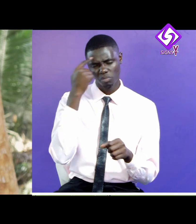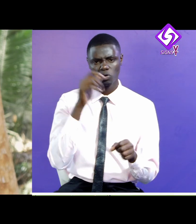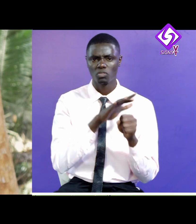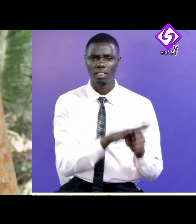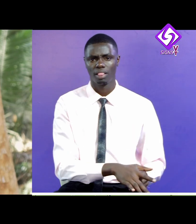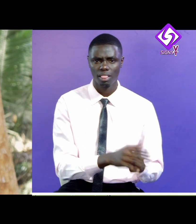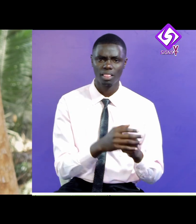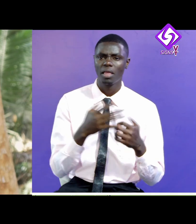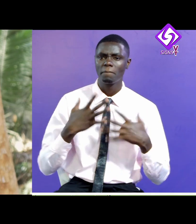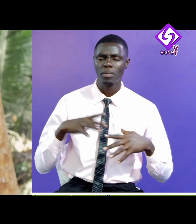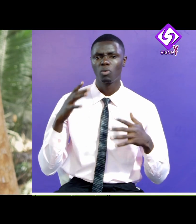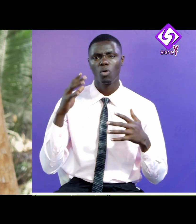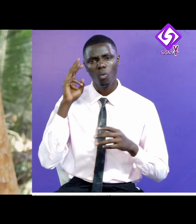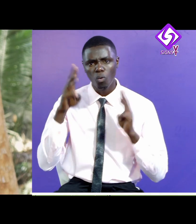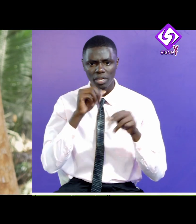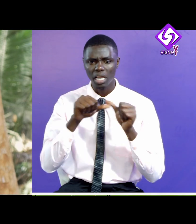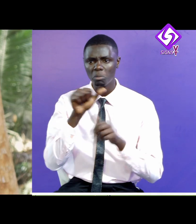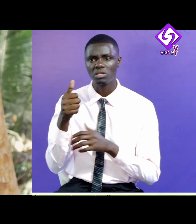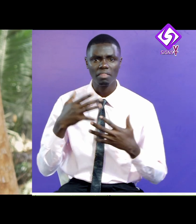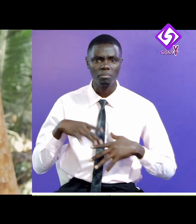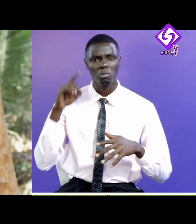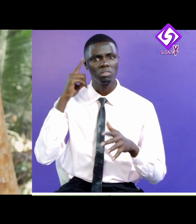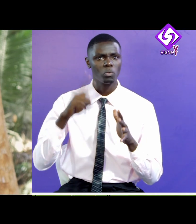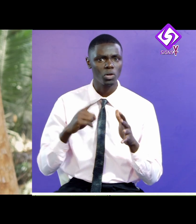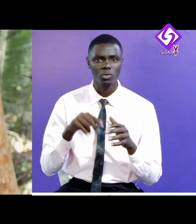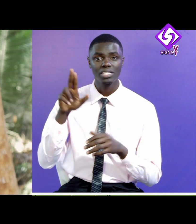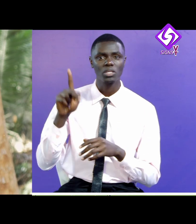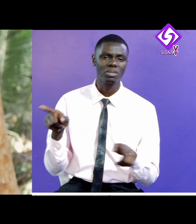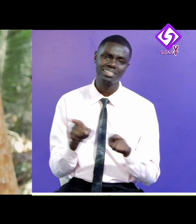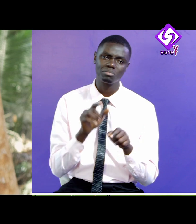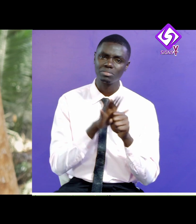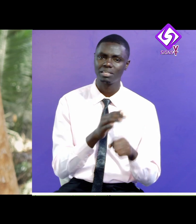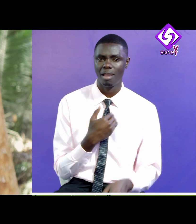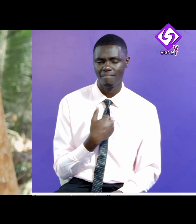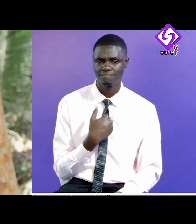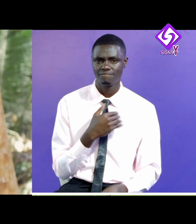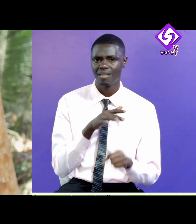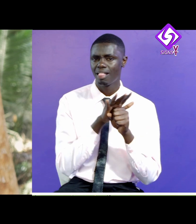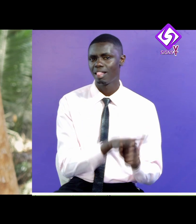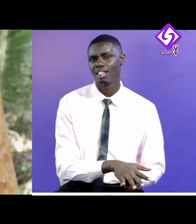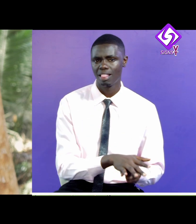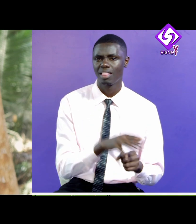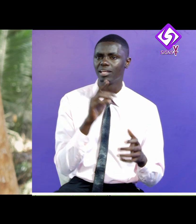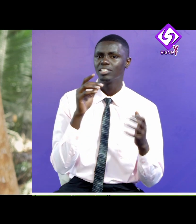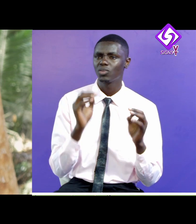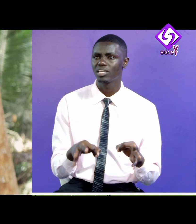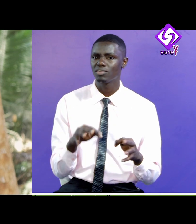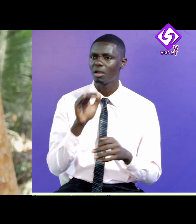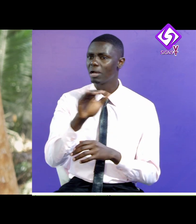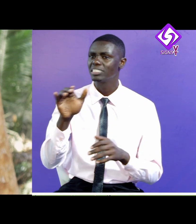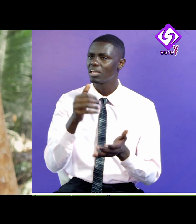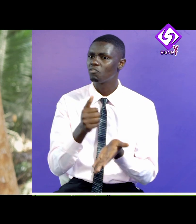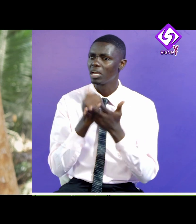worrying what will other people think. And even in the UK, there is still this stigma of what it might look like if I'm asking for